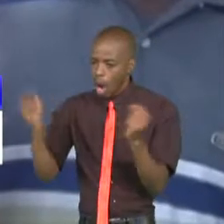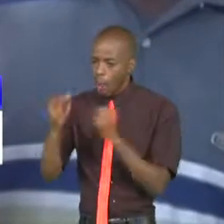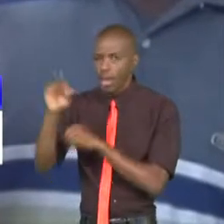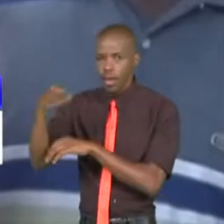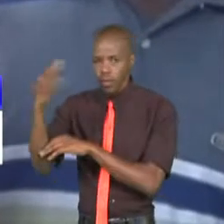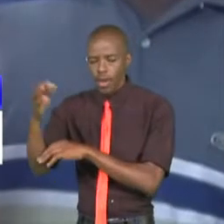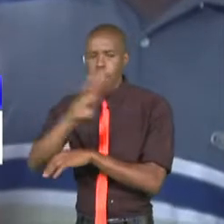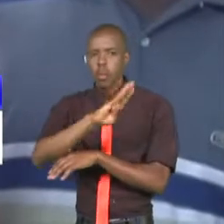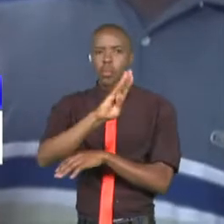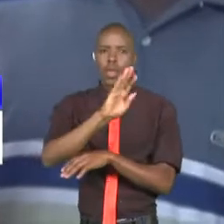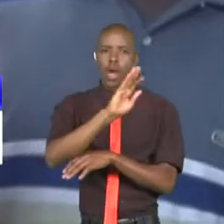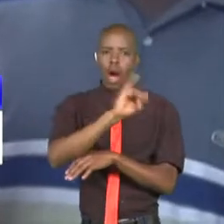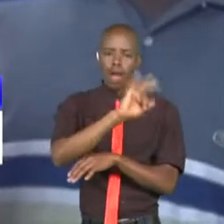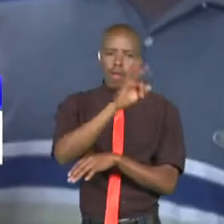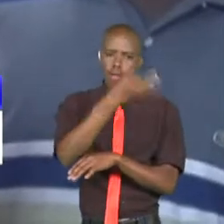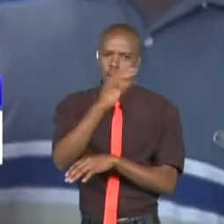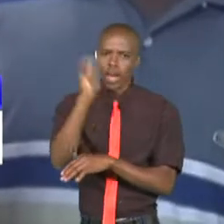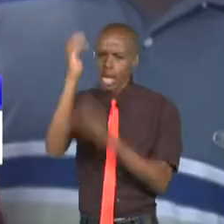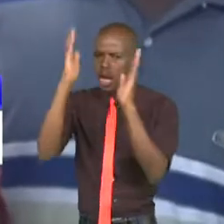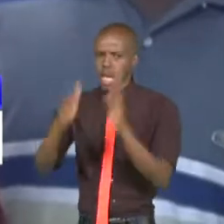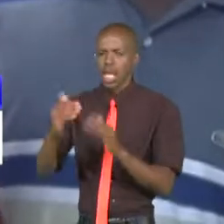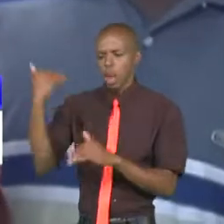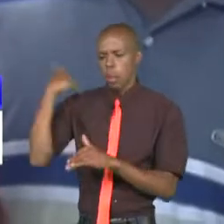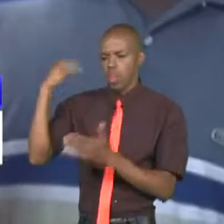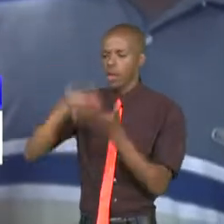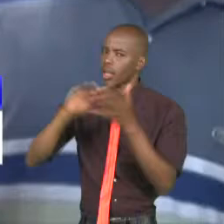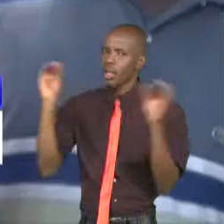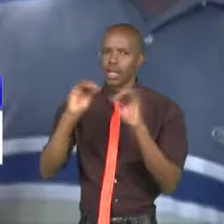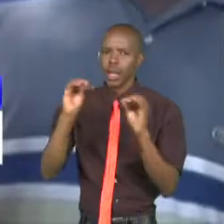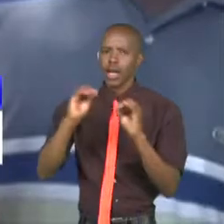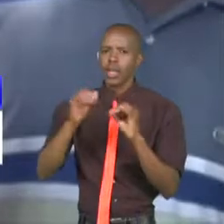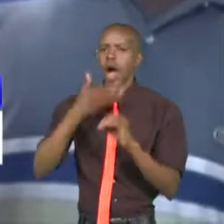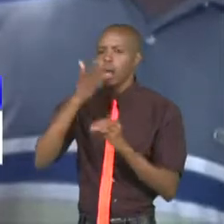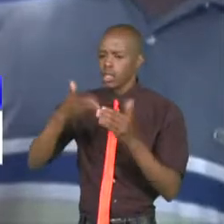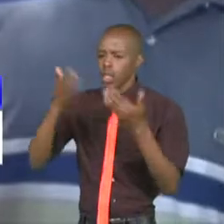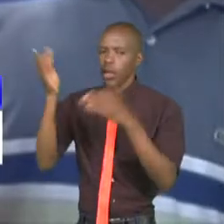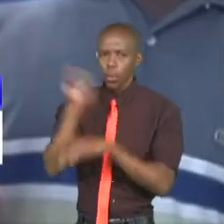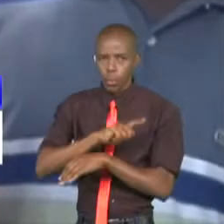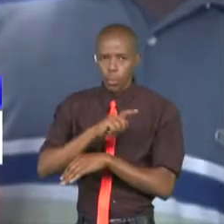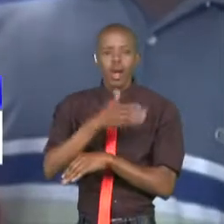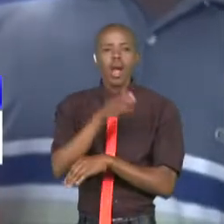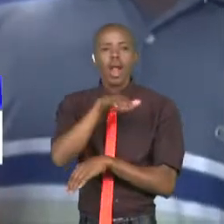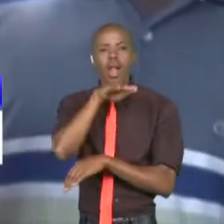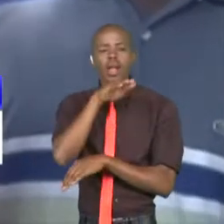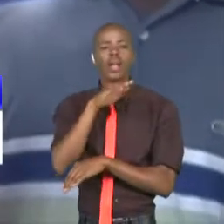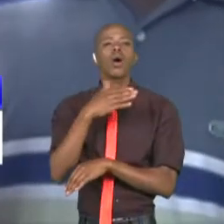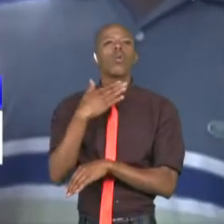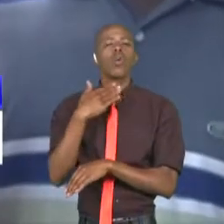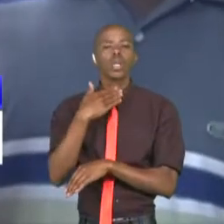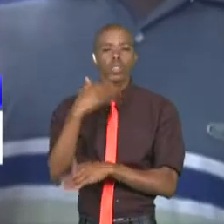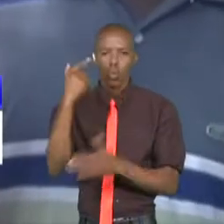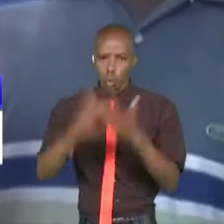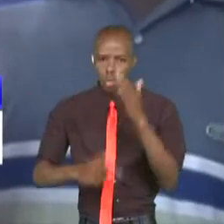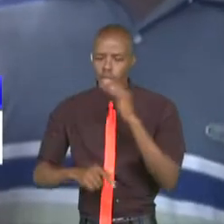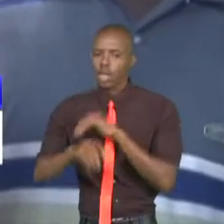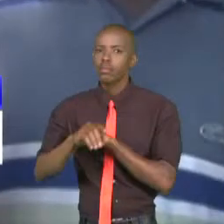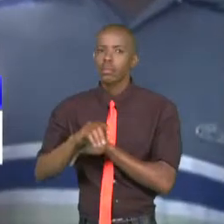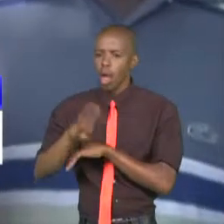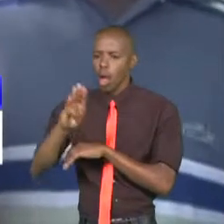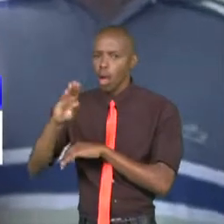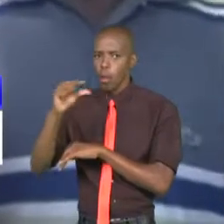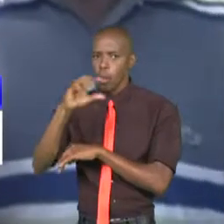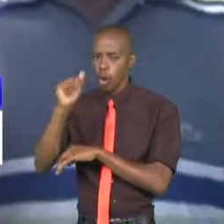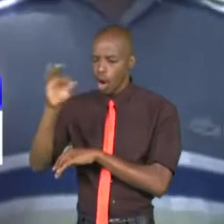BBI imeanguka. Wakenya msijisumbue tena. Tumewapa jibu lile Raila alikuwa anataka ya kwamba Boga